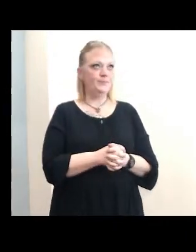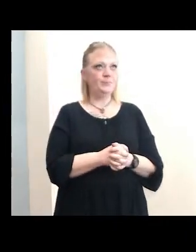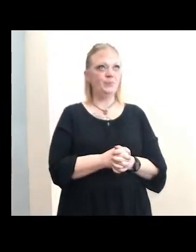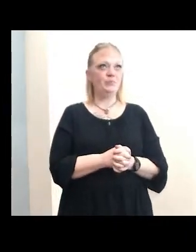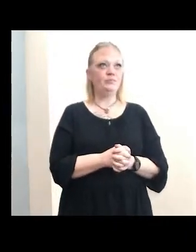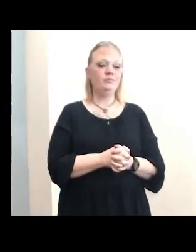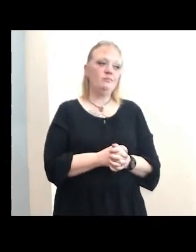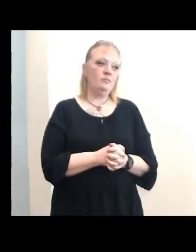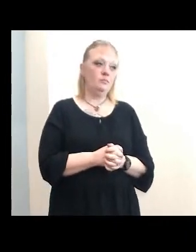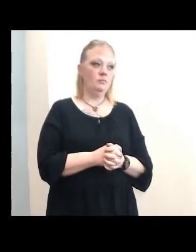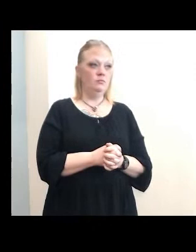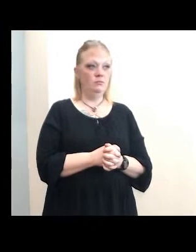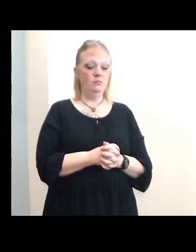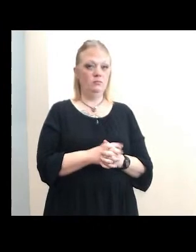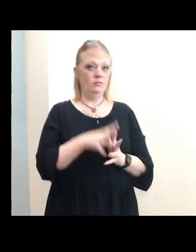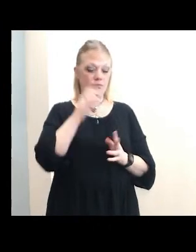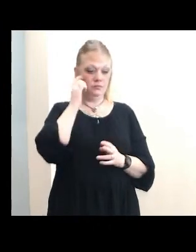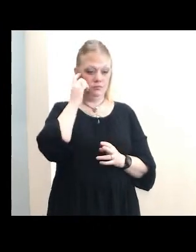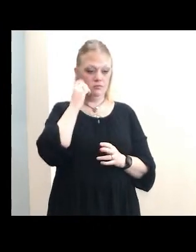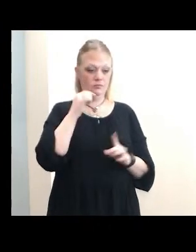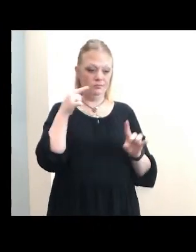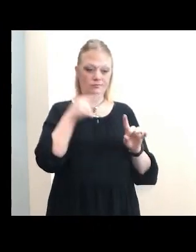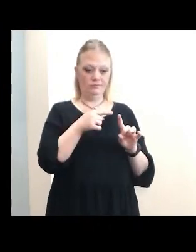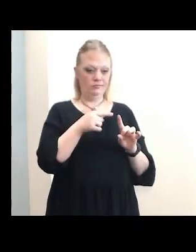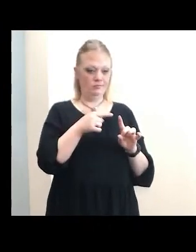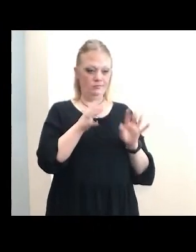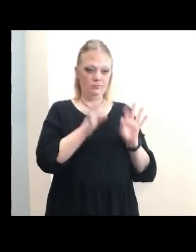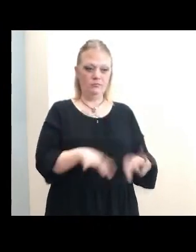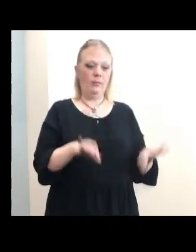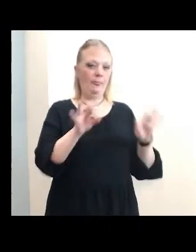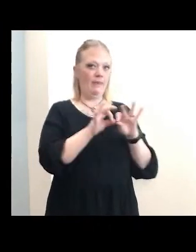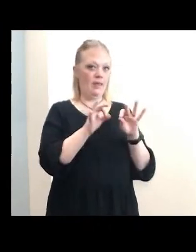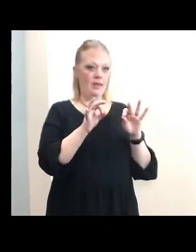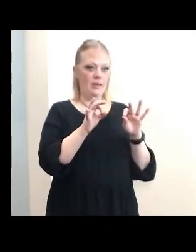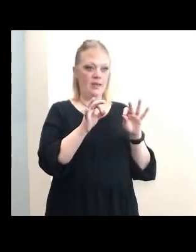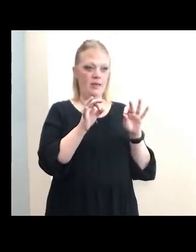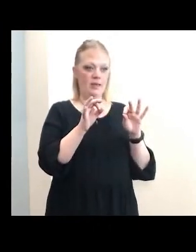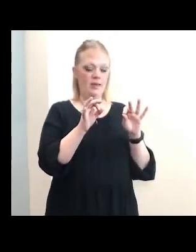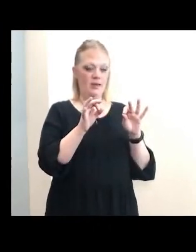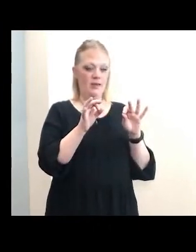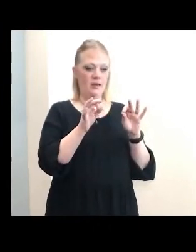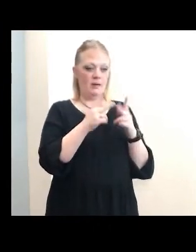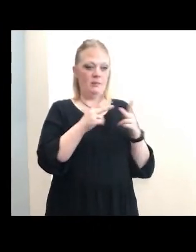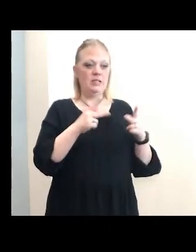you that she's been at the key position associated with the Western New York region,